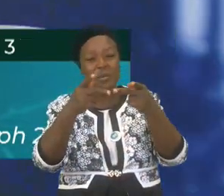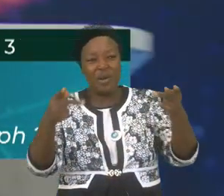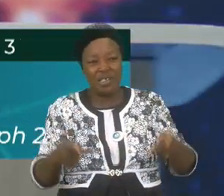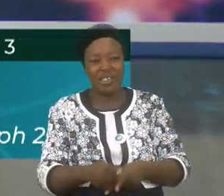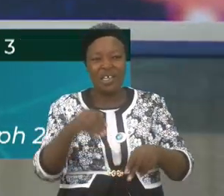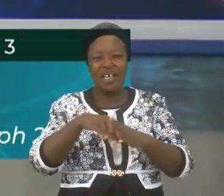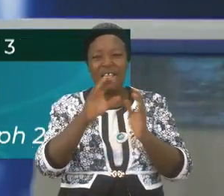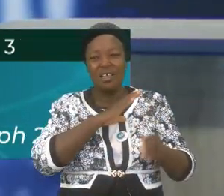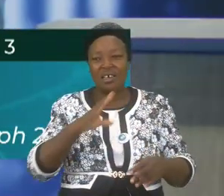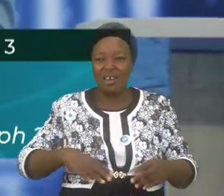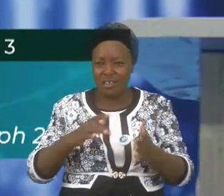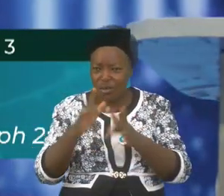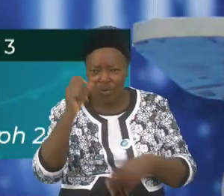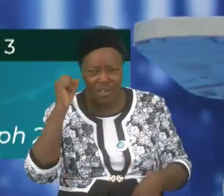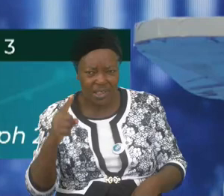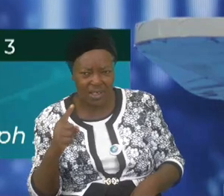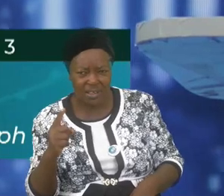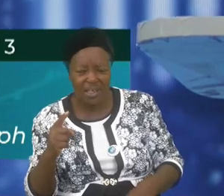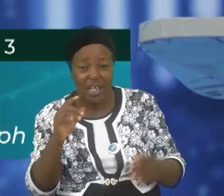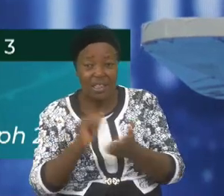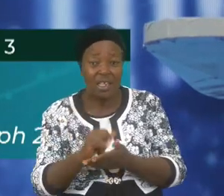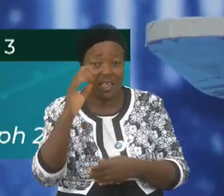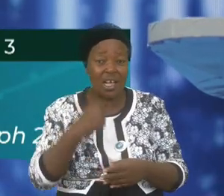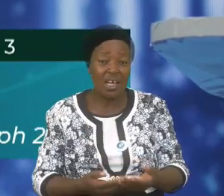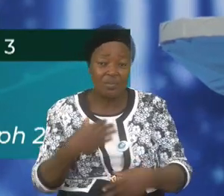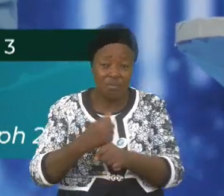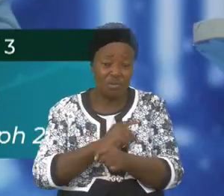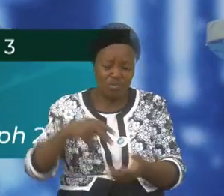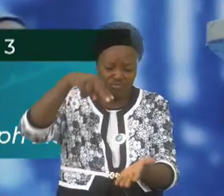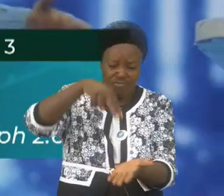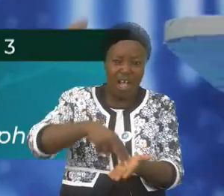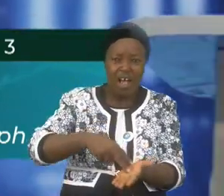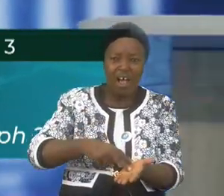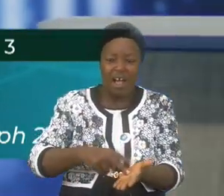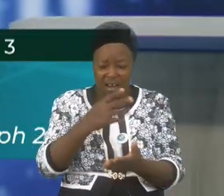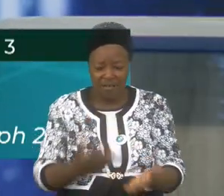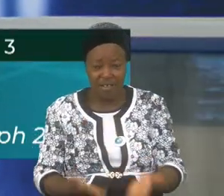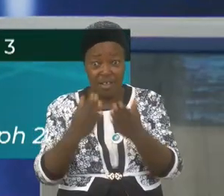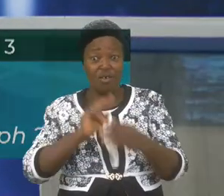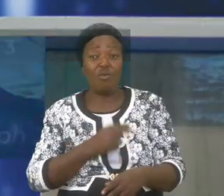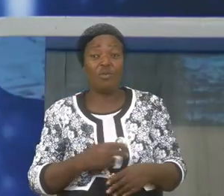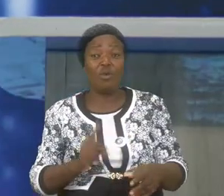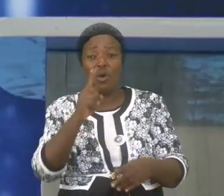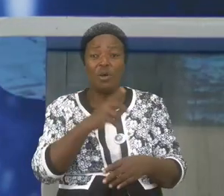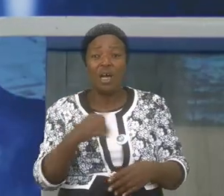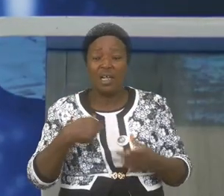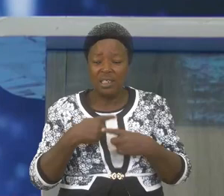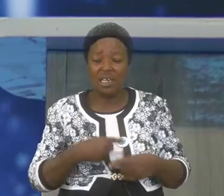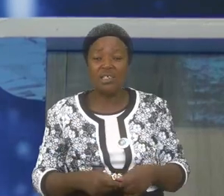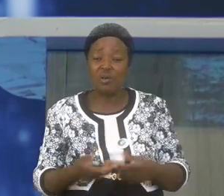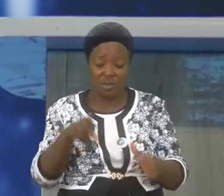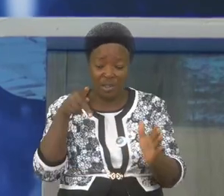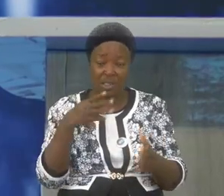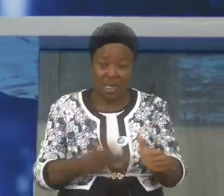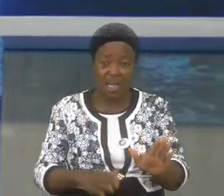He died for us. He was buried on our behalf. He was raised, resurrected for